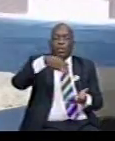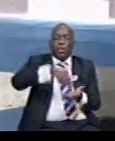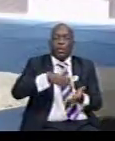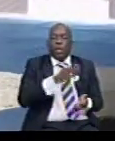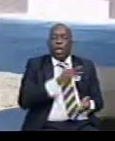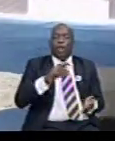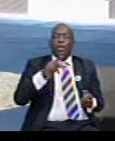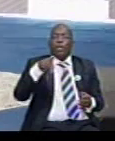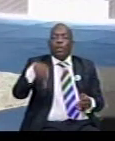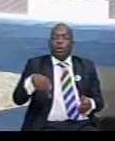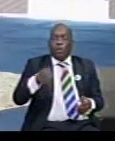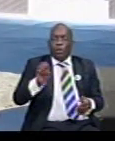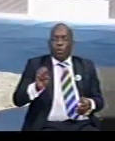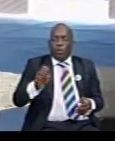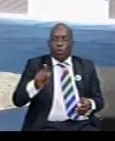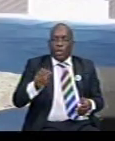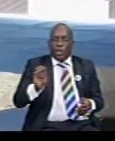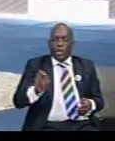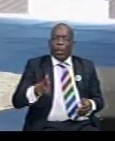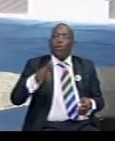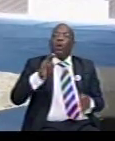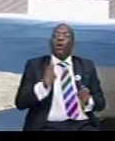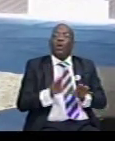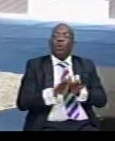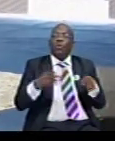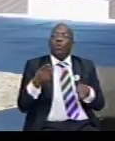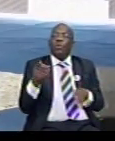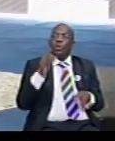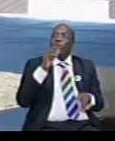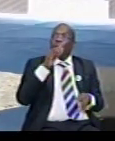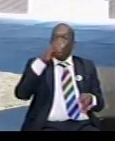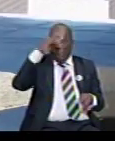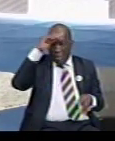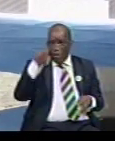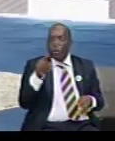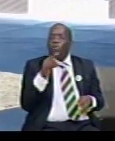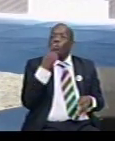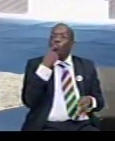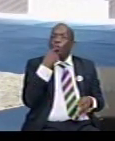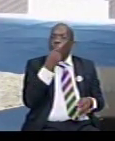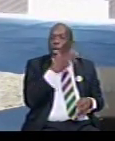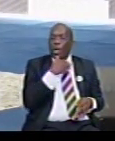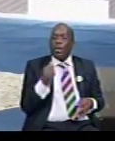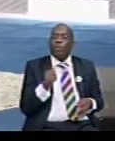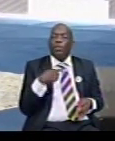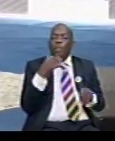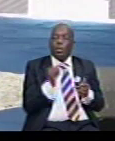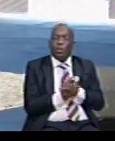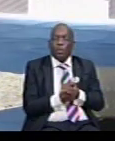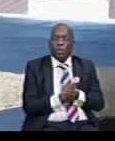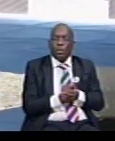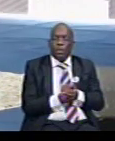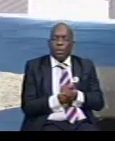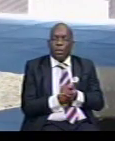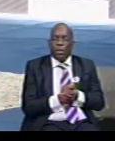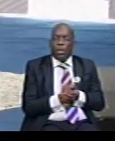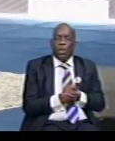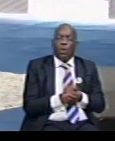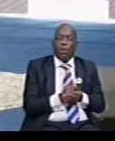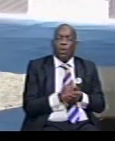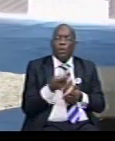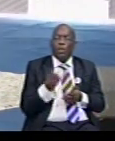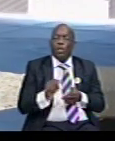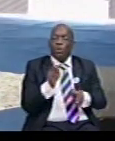Peter opened his mouth. And when he spoke, not something long, very brief, the people